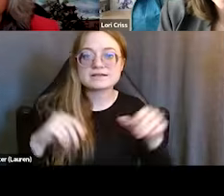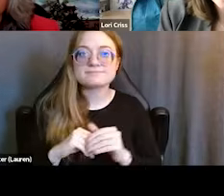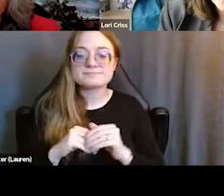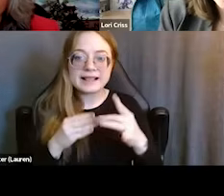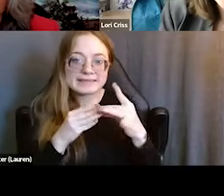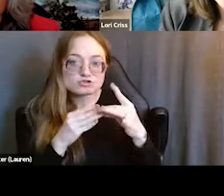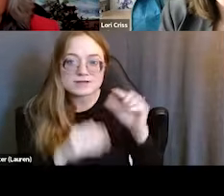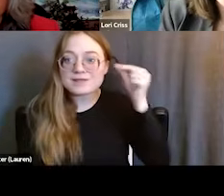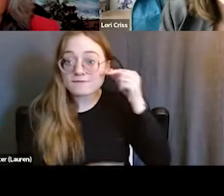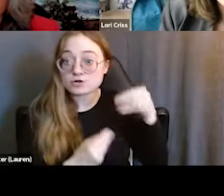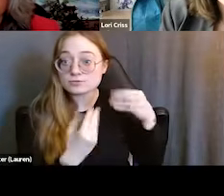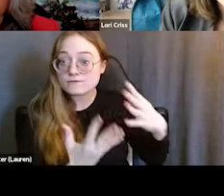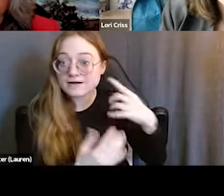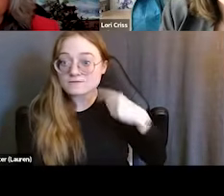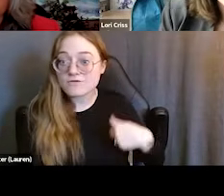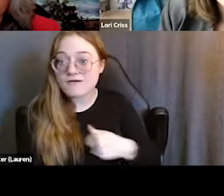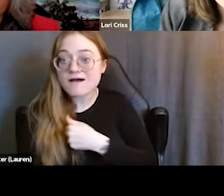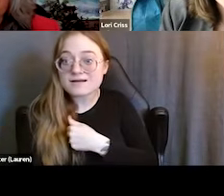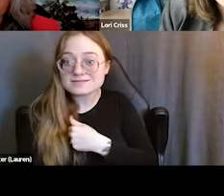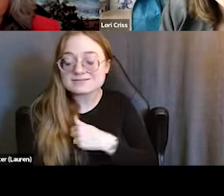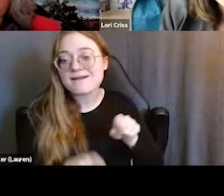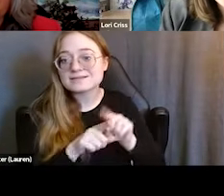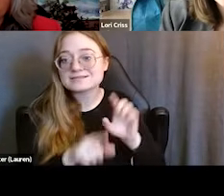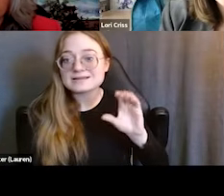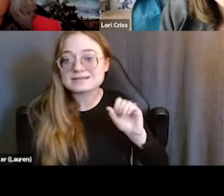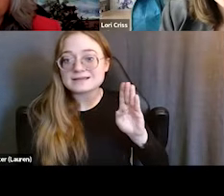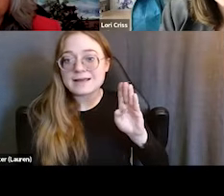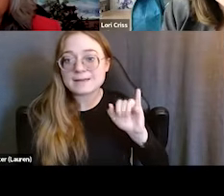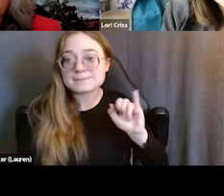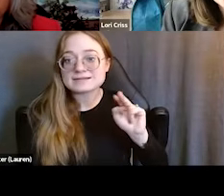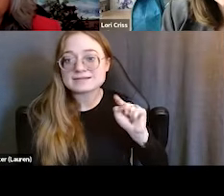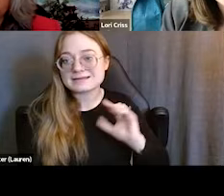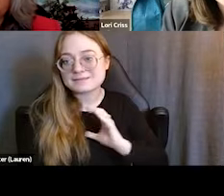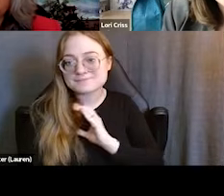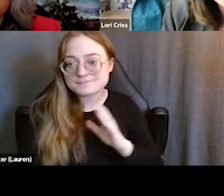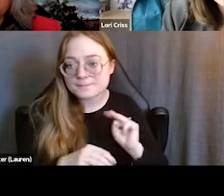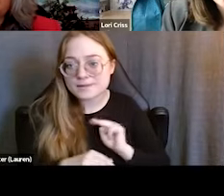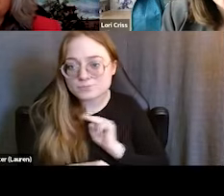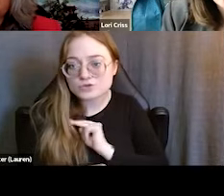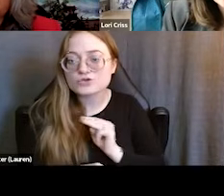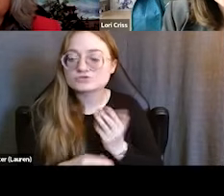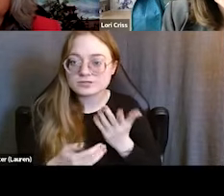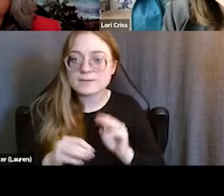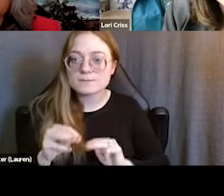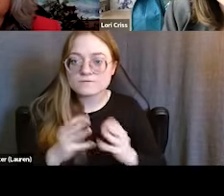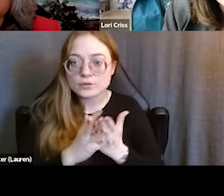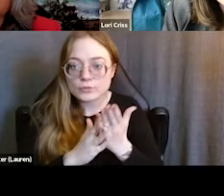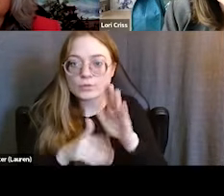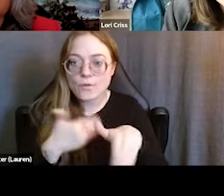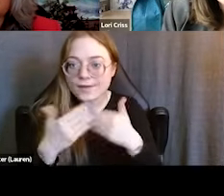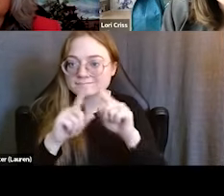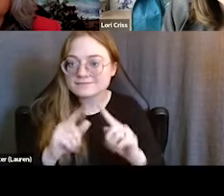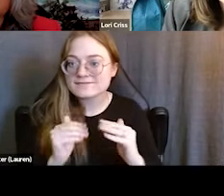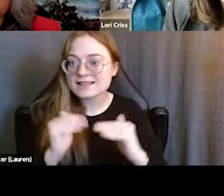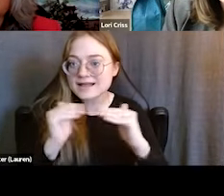the governor is providing to us as cabinet members, and then that is moving through all of the different